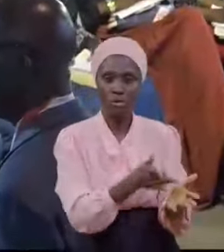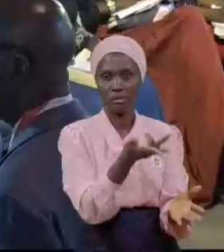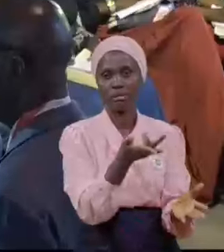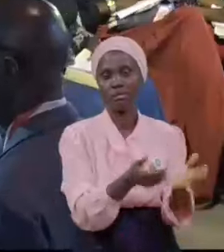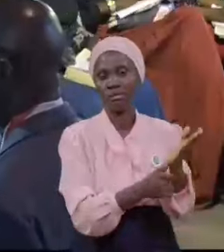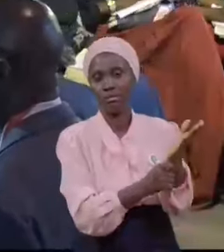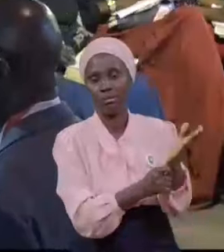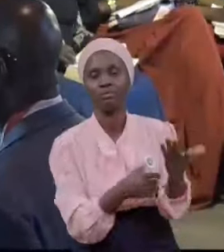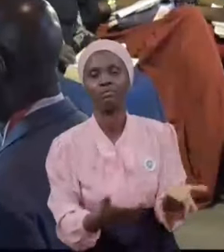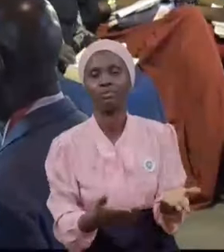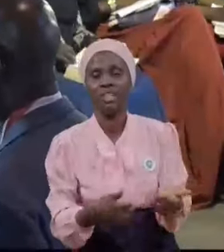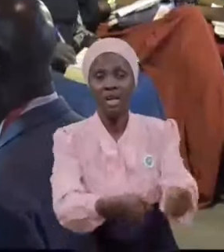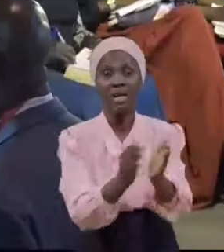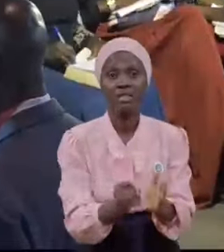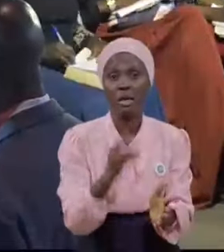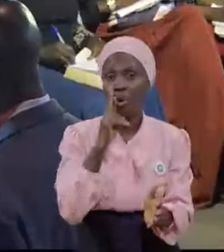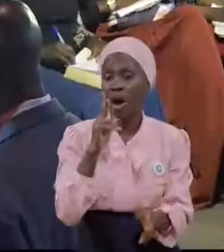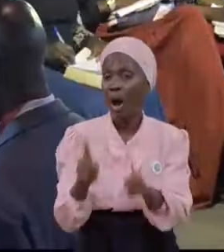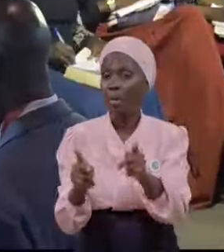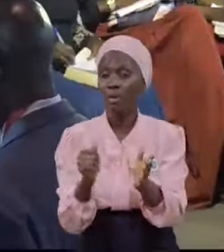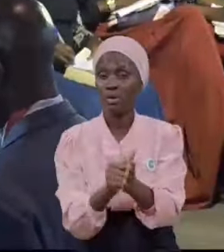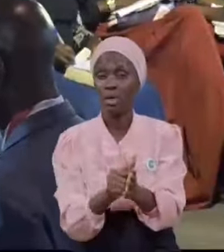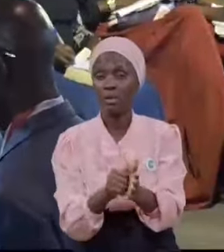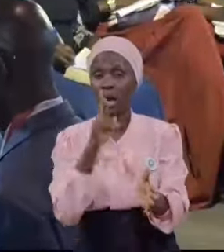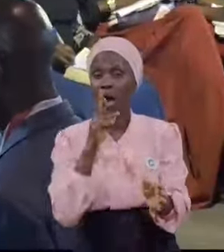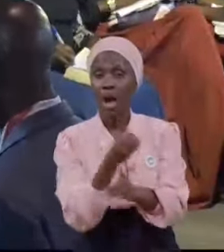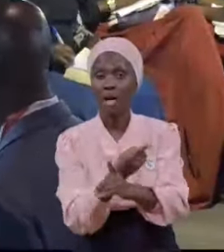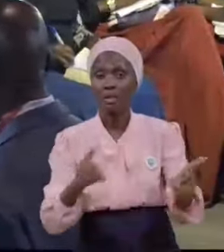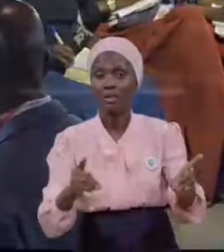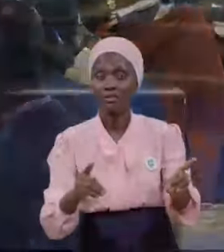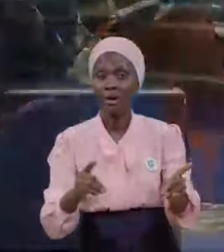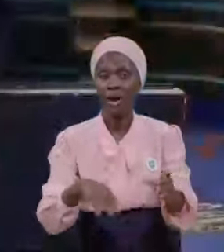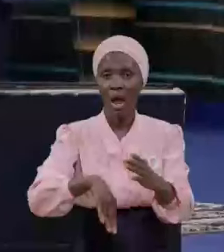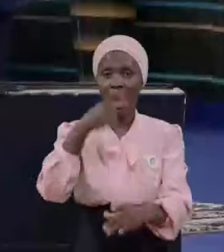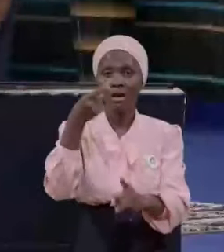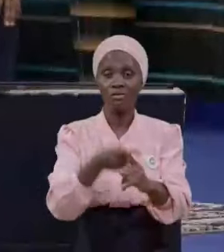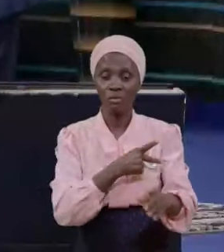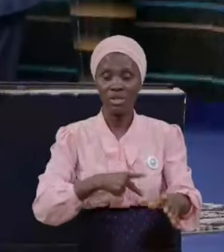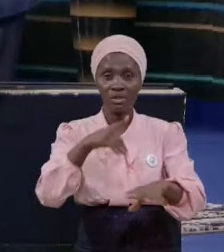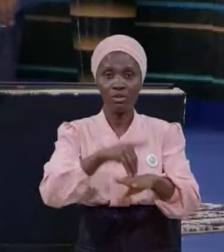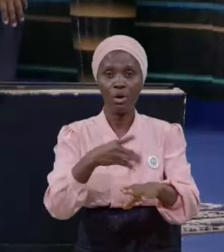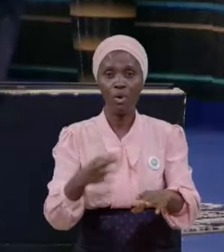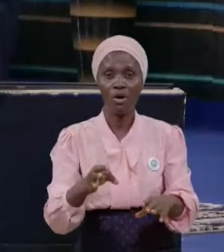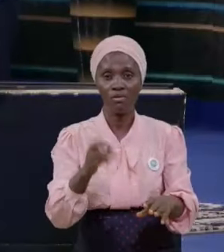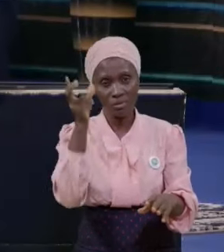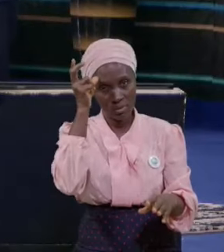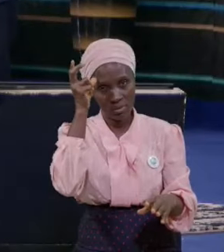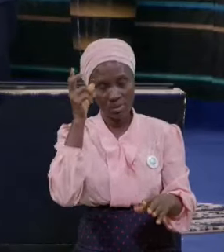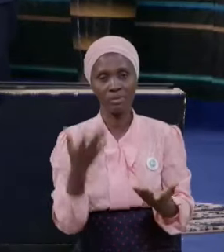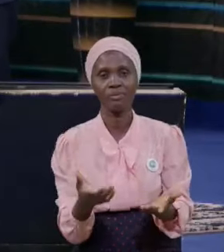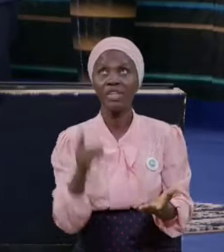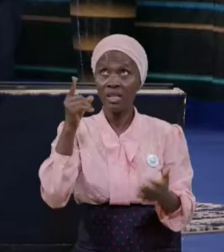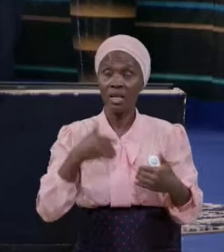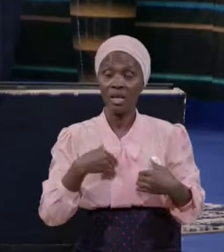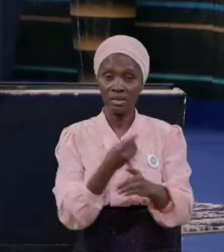are delivered from the kingdom of Satan. He has delivered us and translated us out of the kingdom